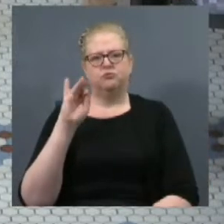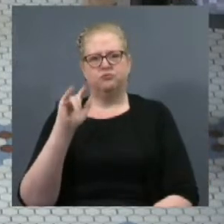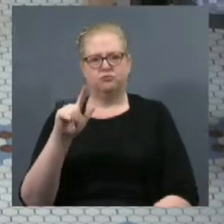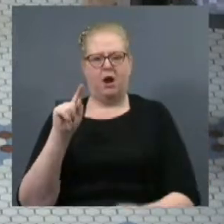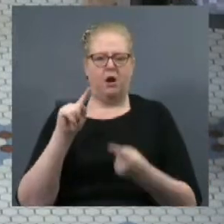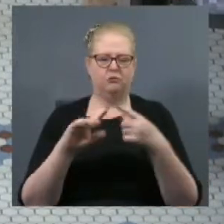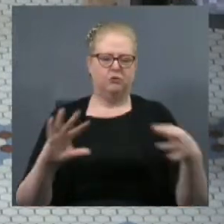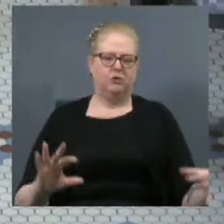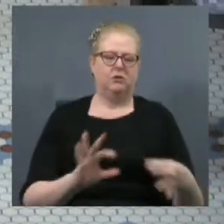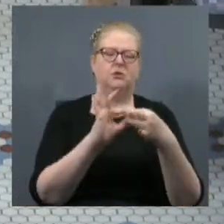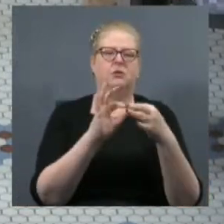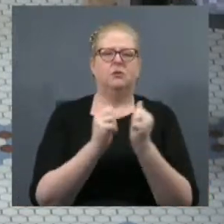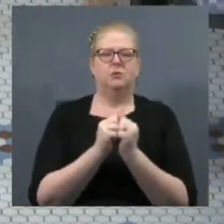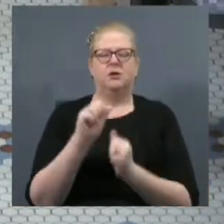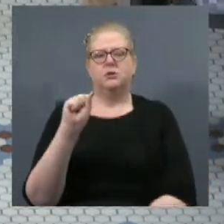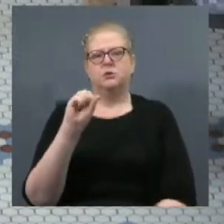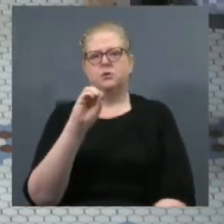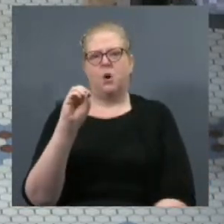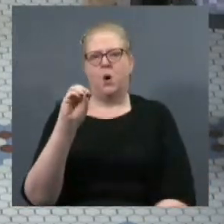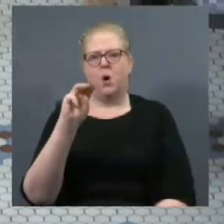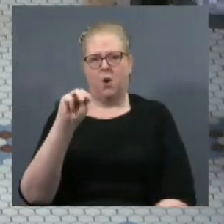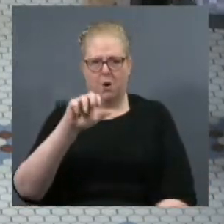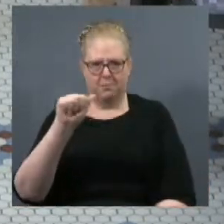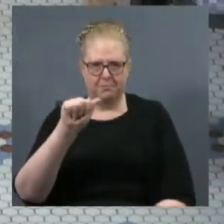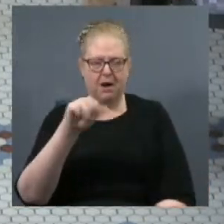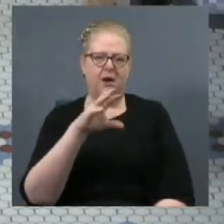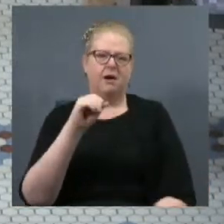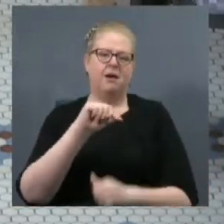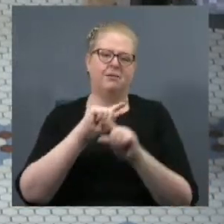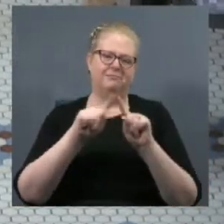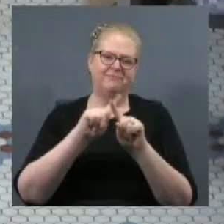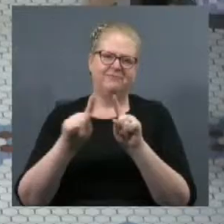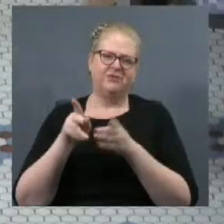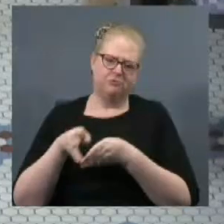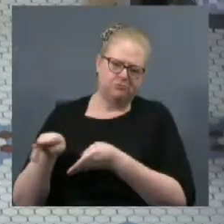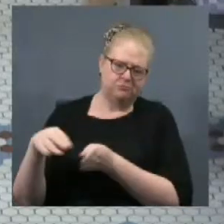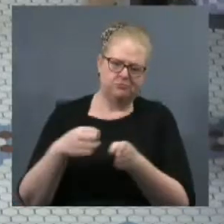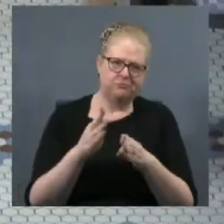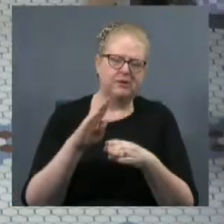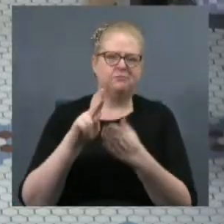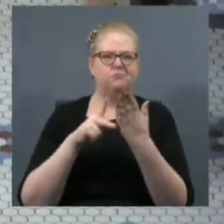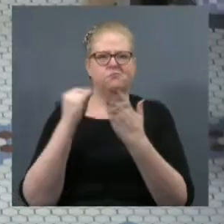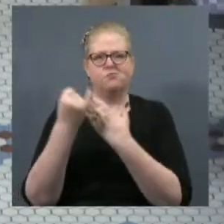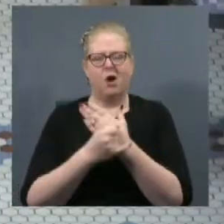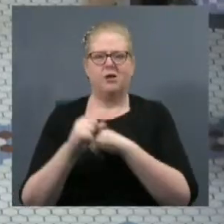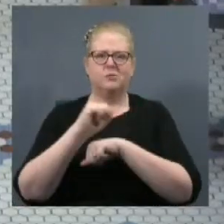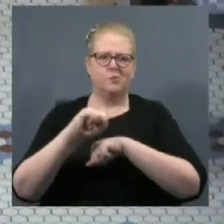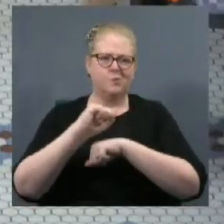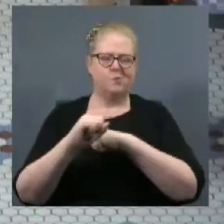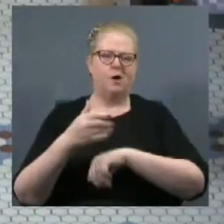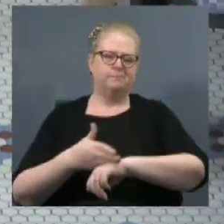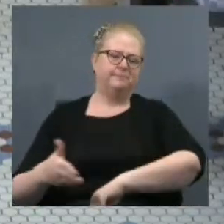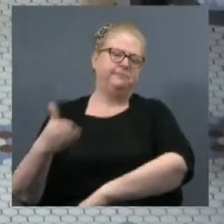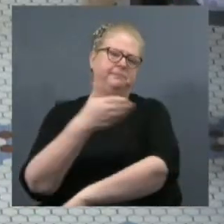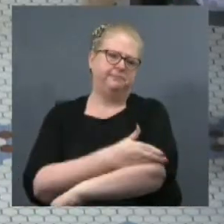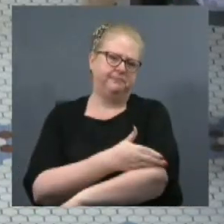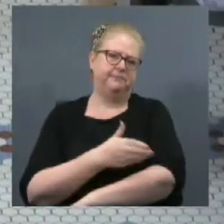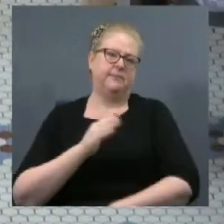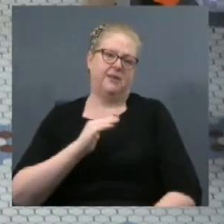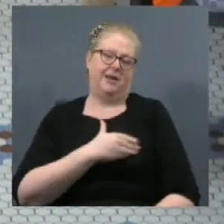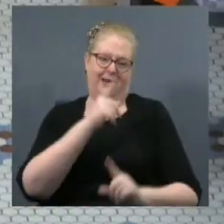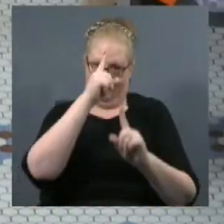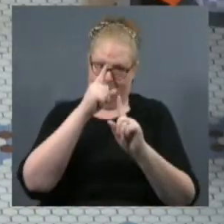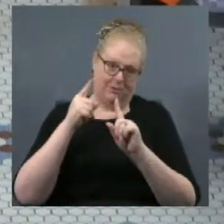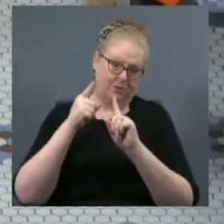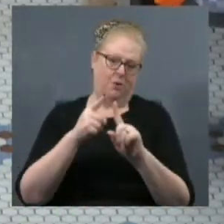street and infrastructure work. So we've been hard at it, and truly our goal is to support MacArthur Park.